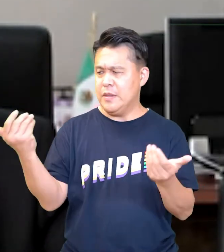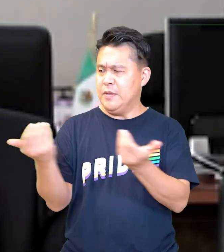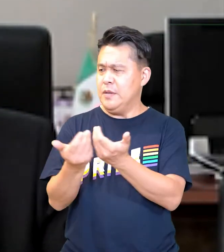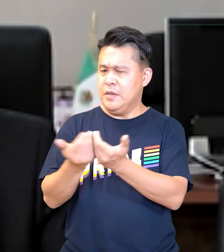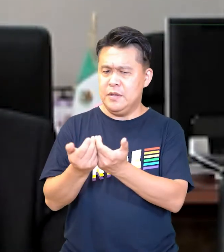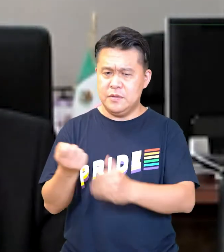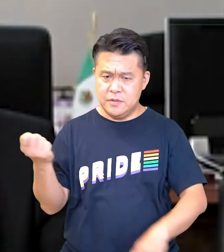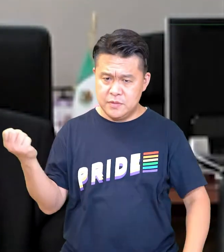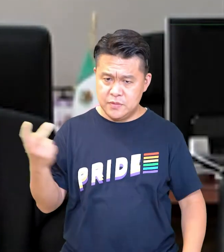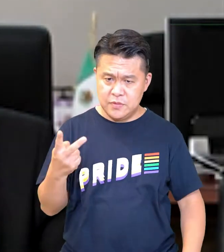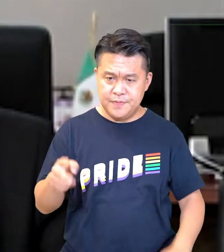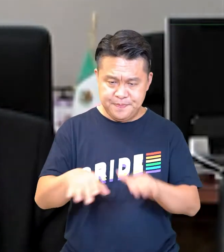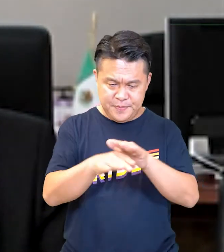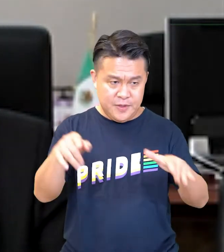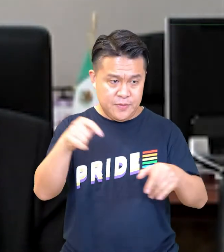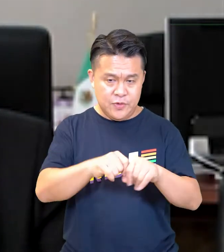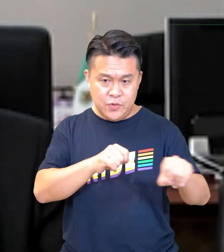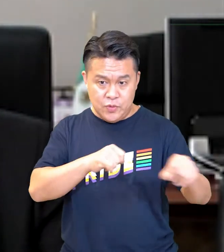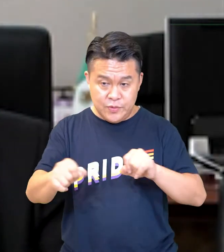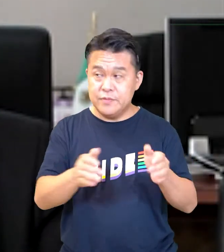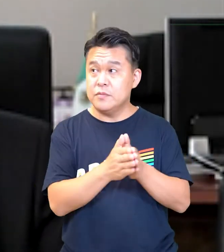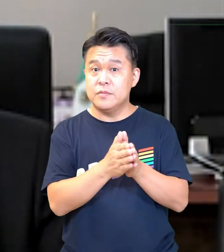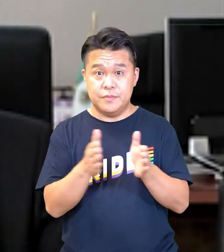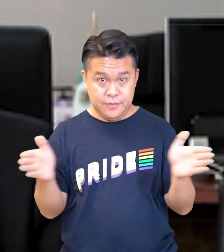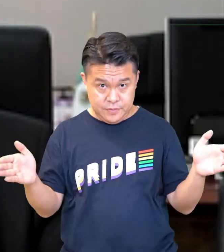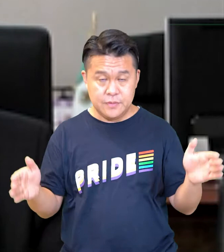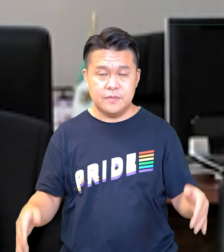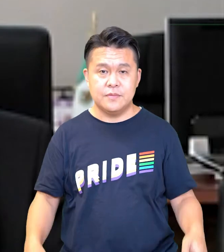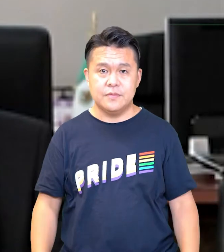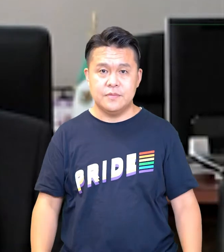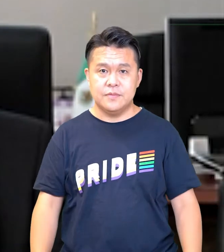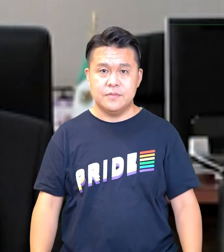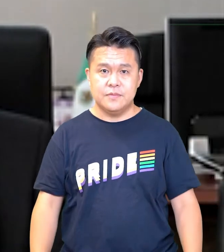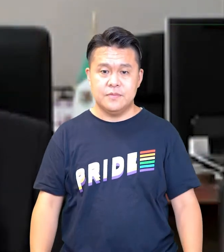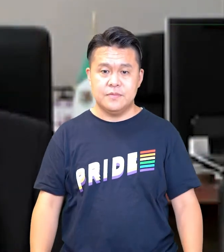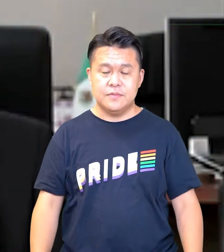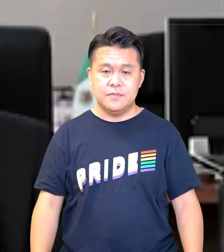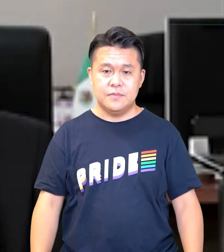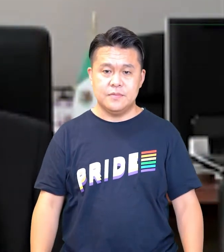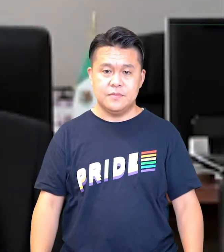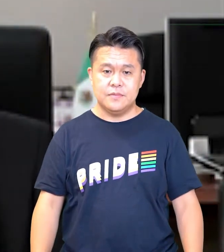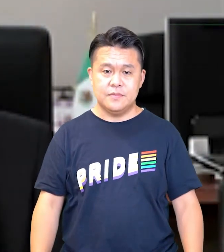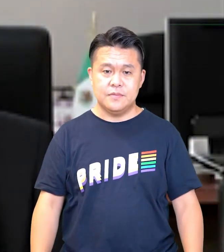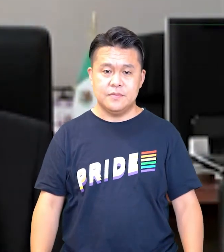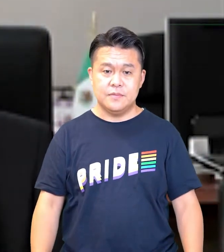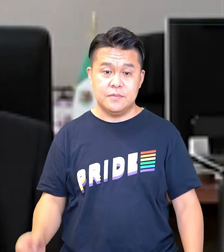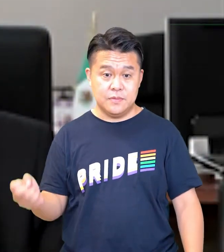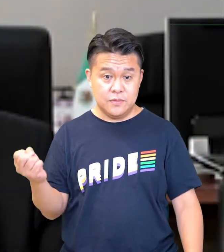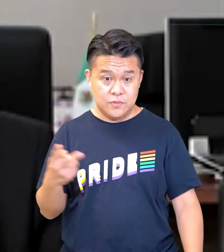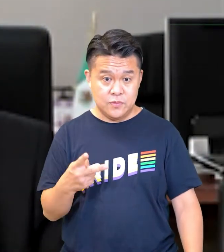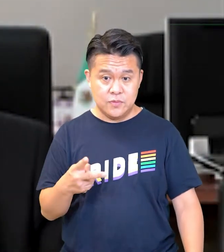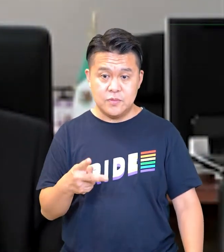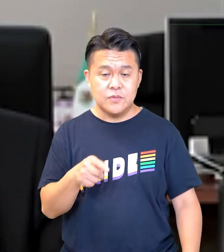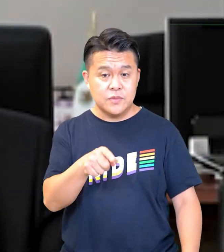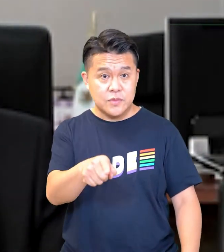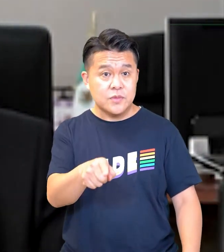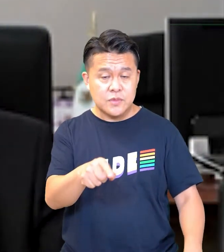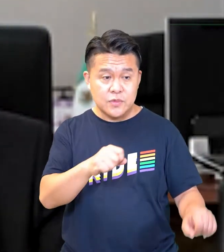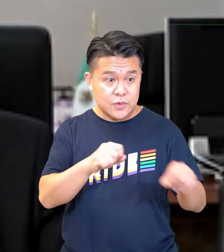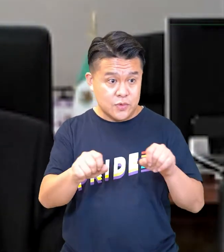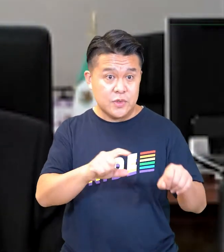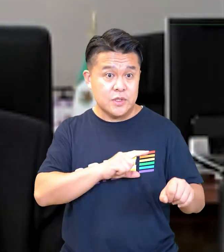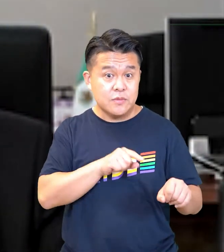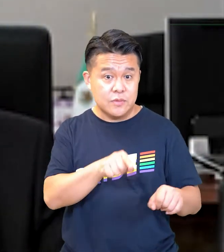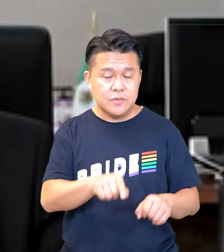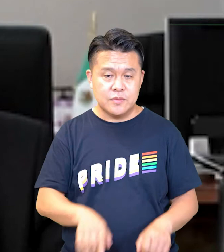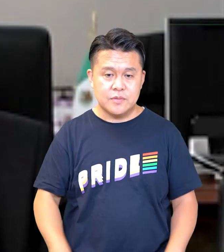A group of citizens launched a movement against discrimination and in favor of equality, that was